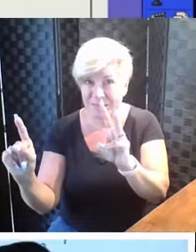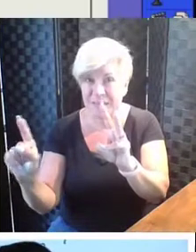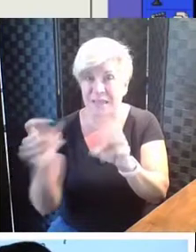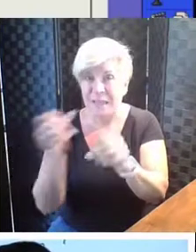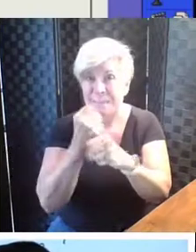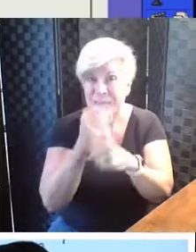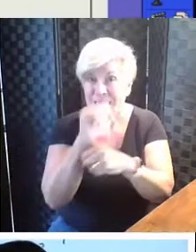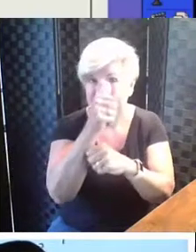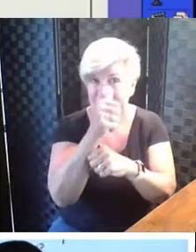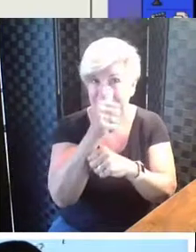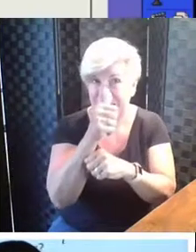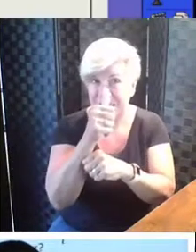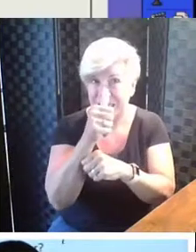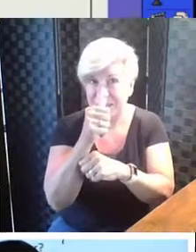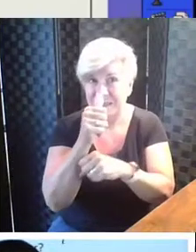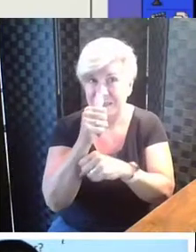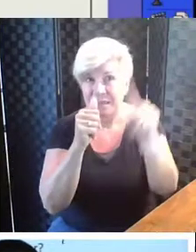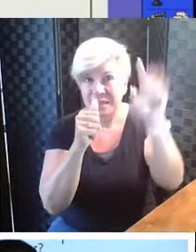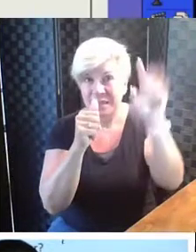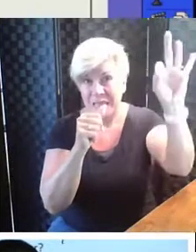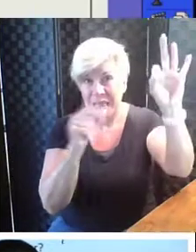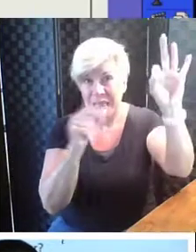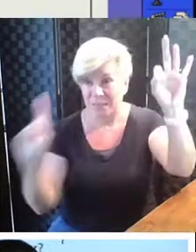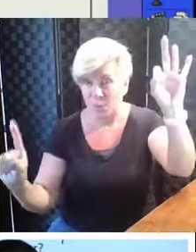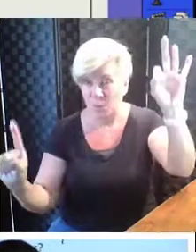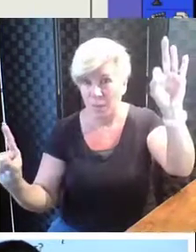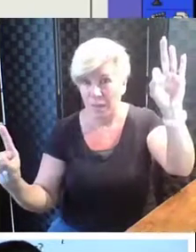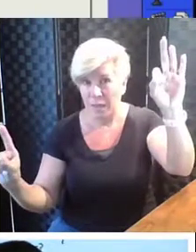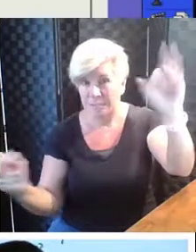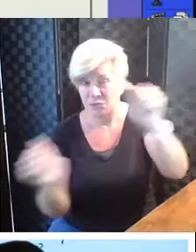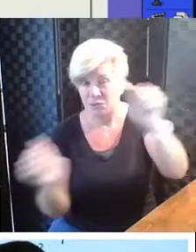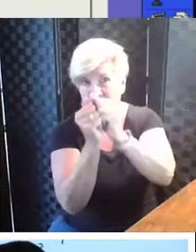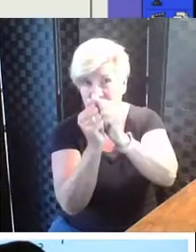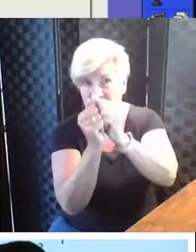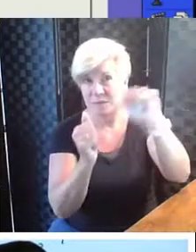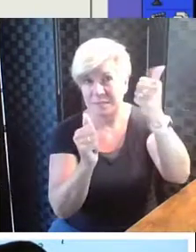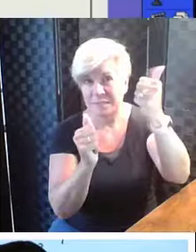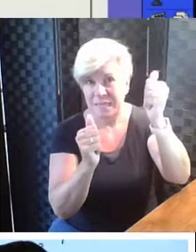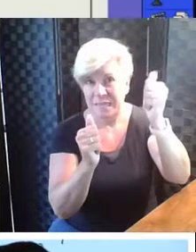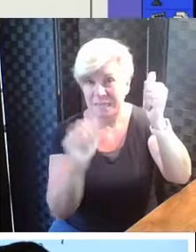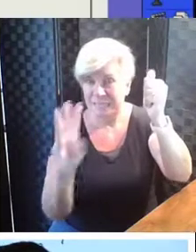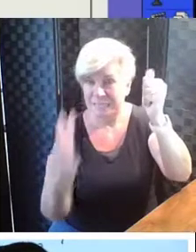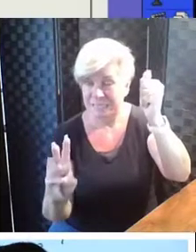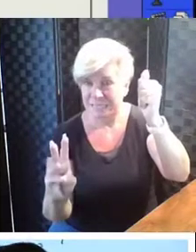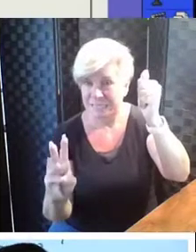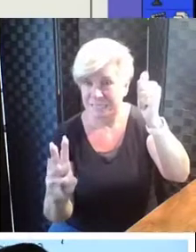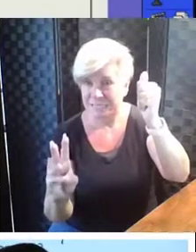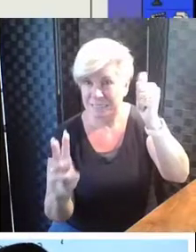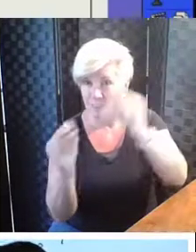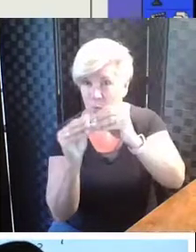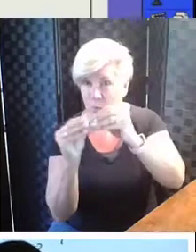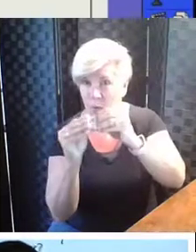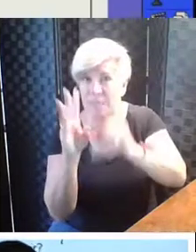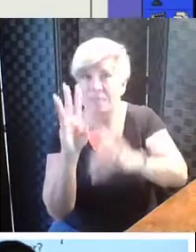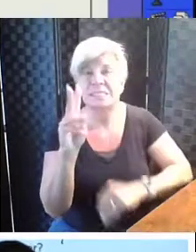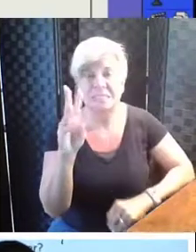as 6 and 1, then I could combine my 9 and 1 and get 10, and 6 more would